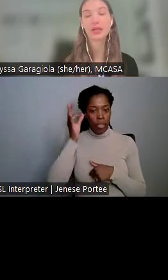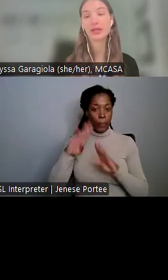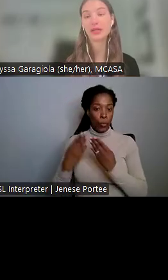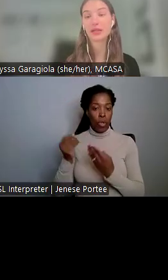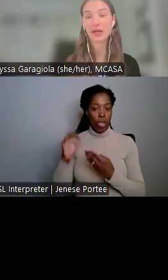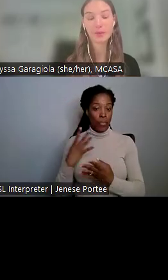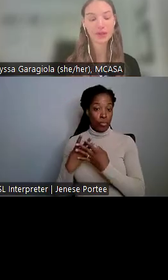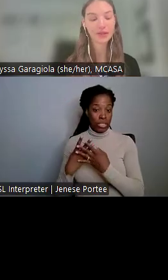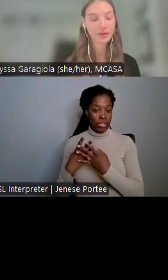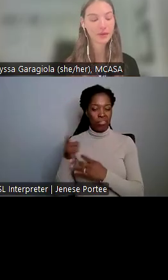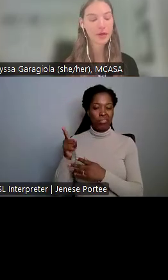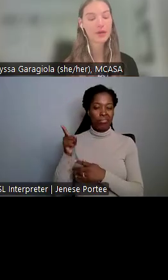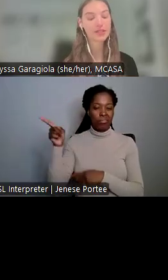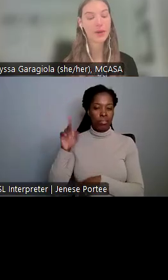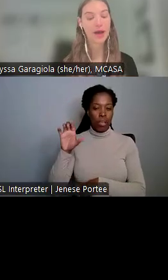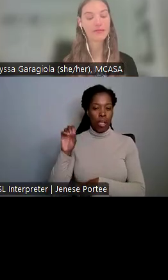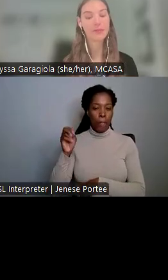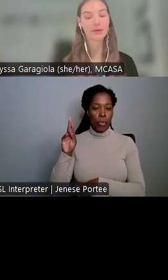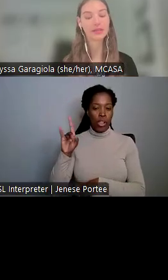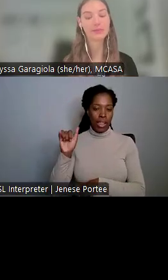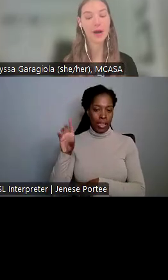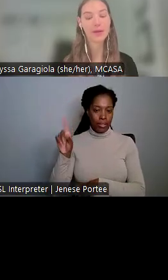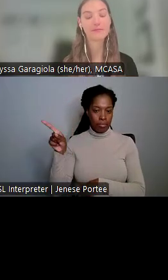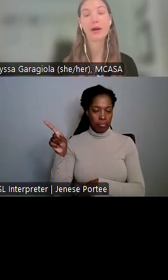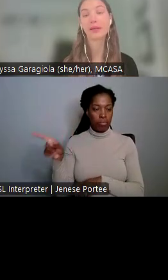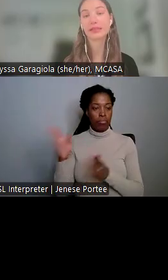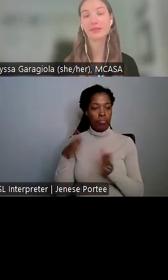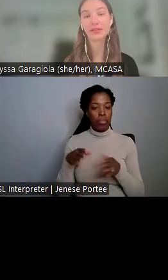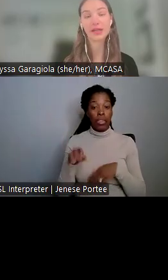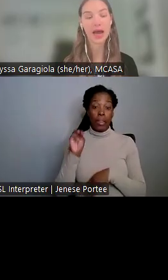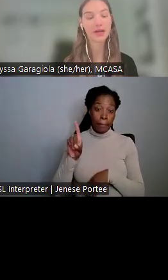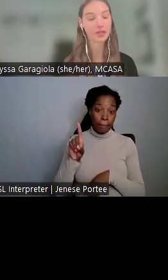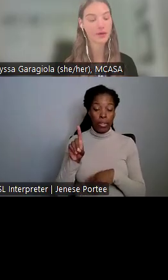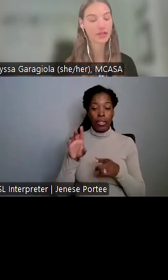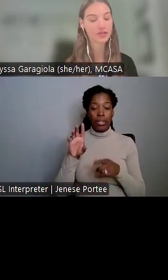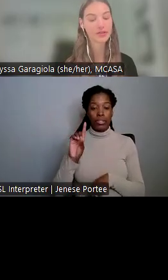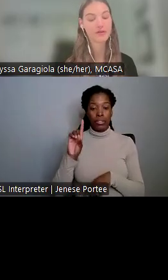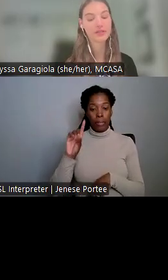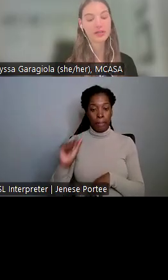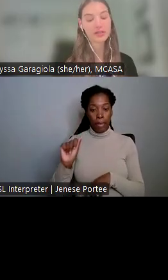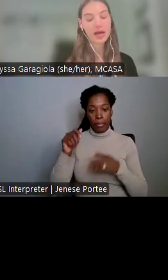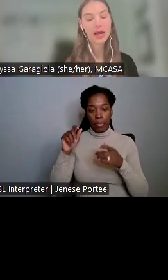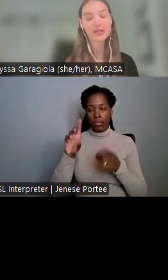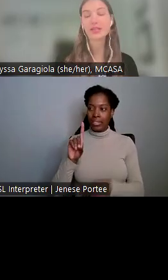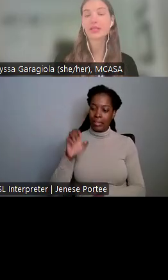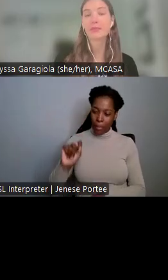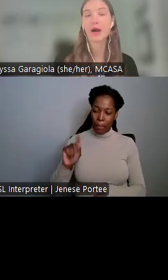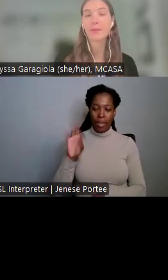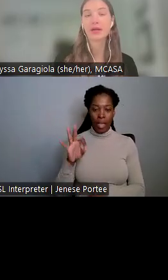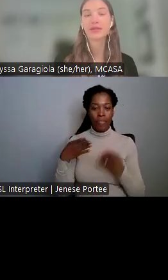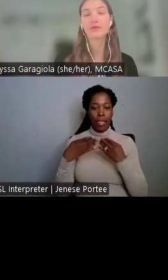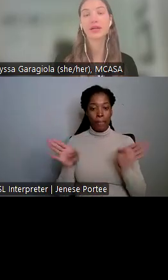is located in Cumberland. We also have the Maryland Department of Public Safety and Correctional Services, and this